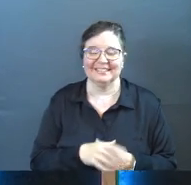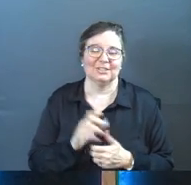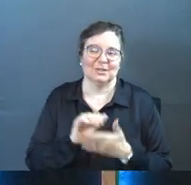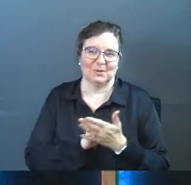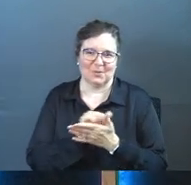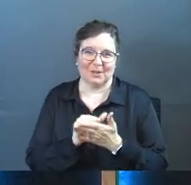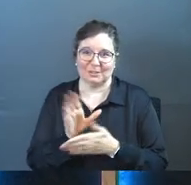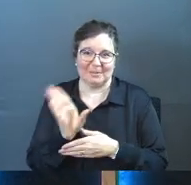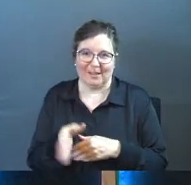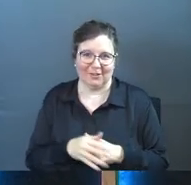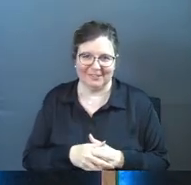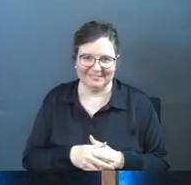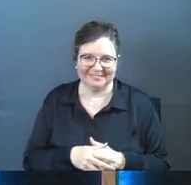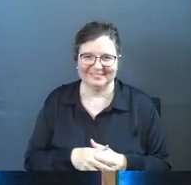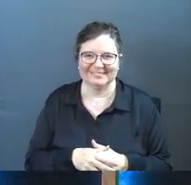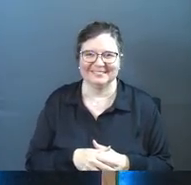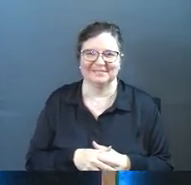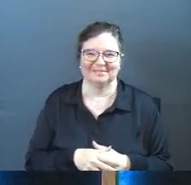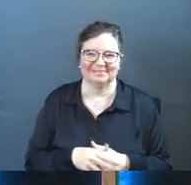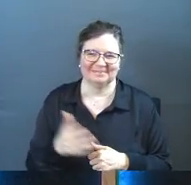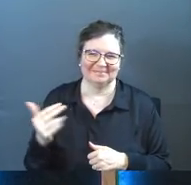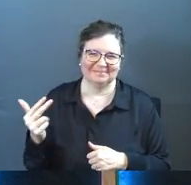Just wash them never.